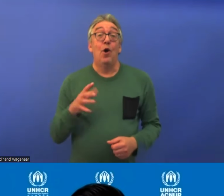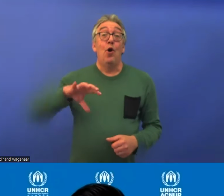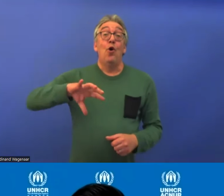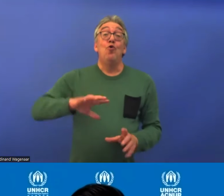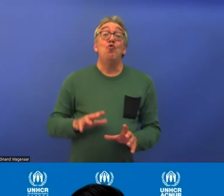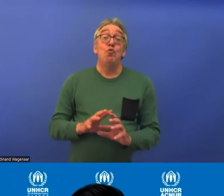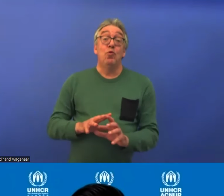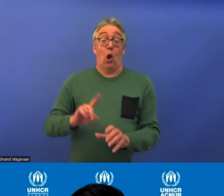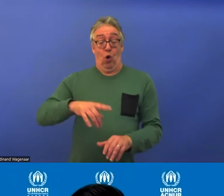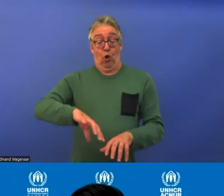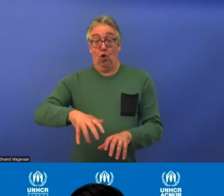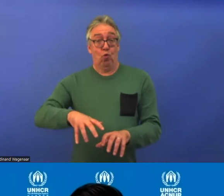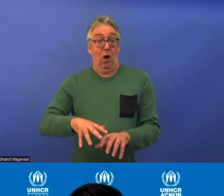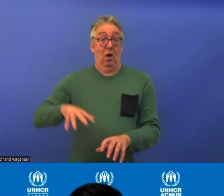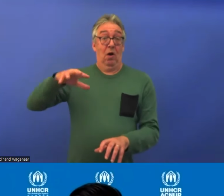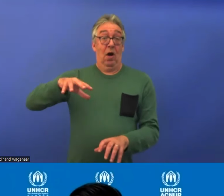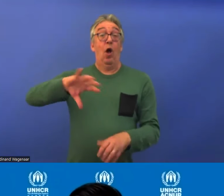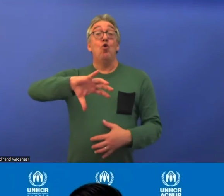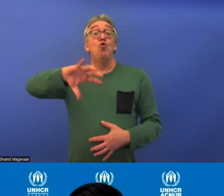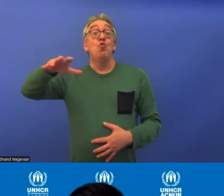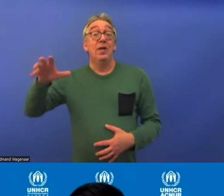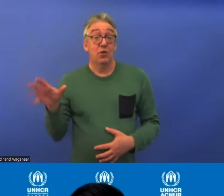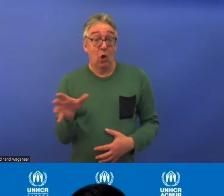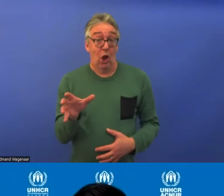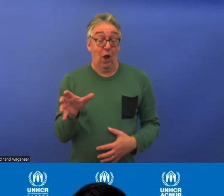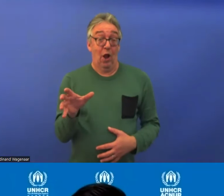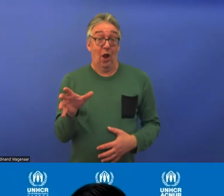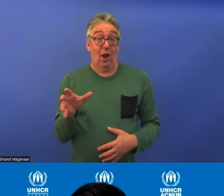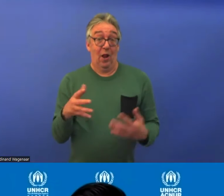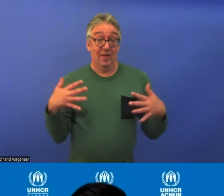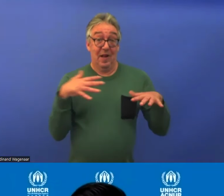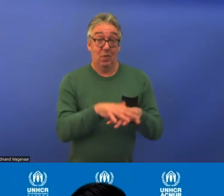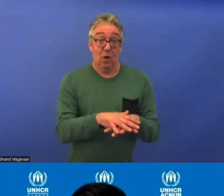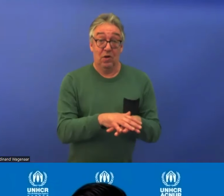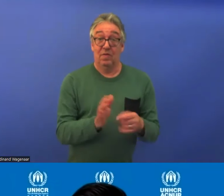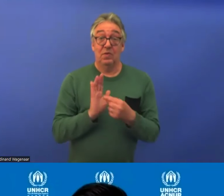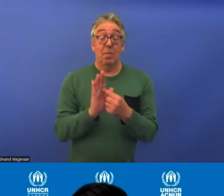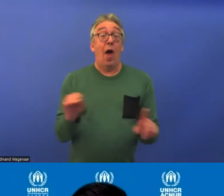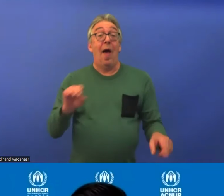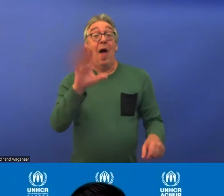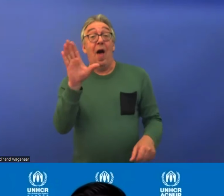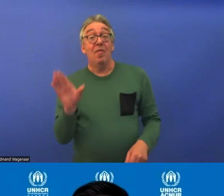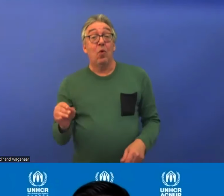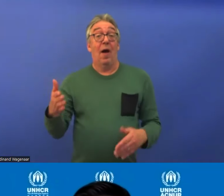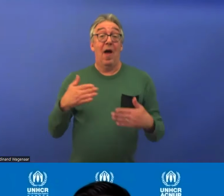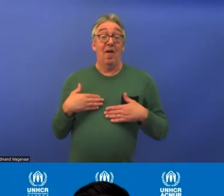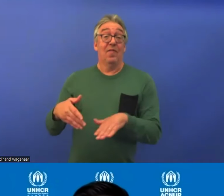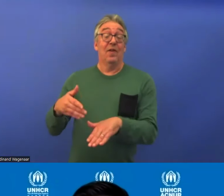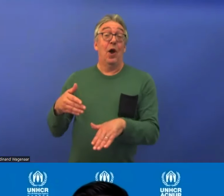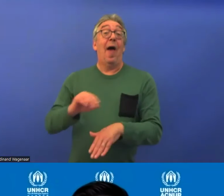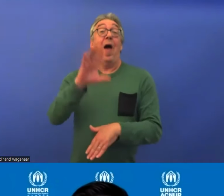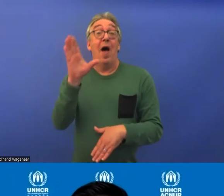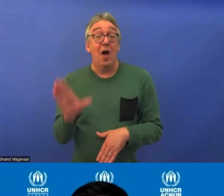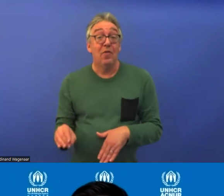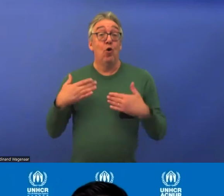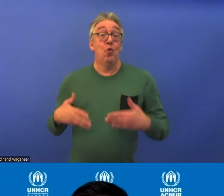Rights in the Americas, like the African Court of Peoples and Human Rights